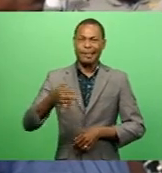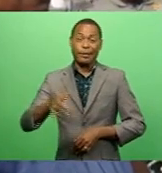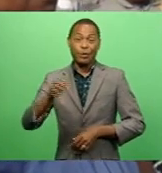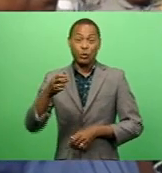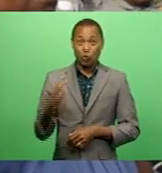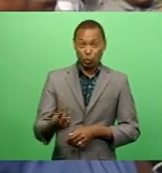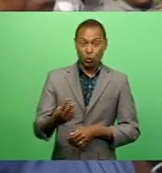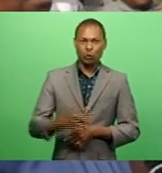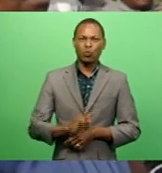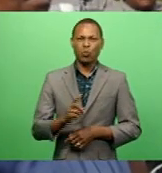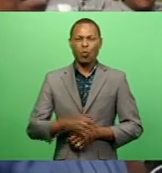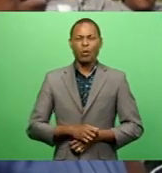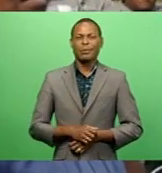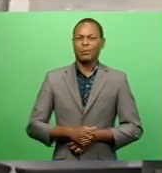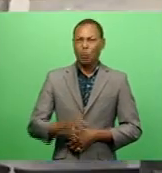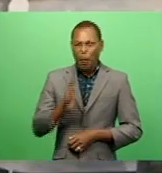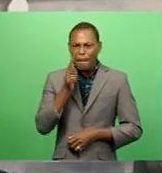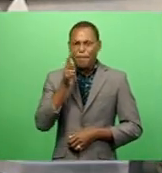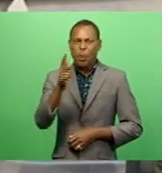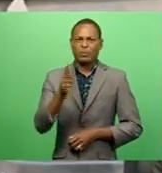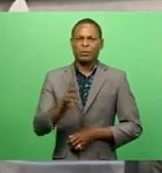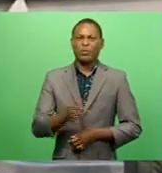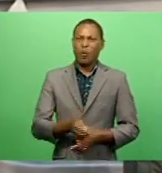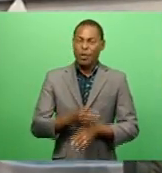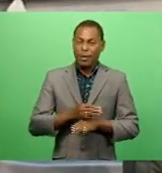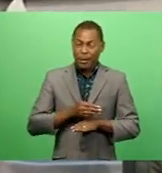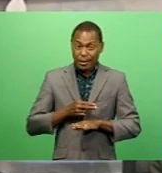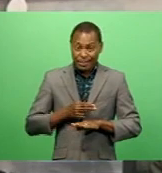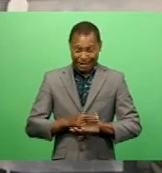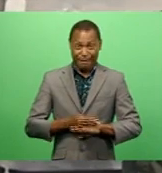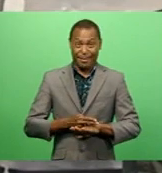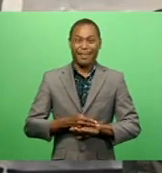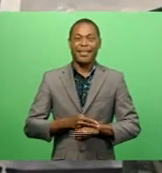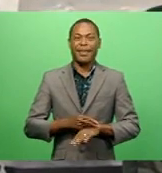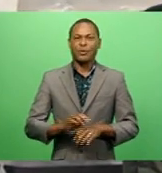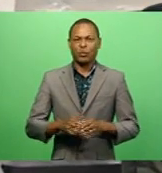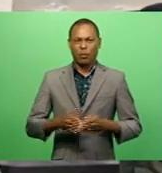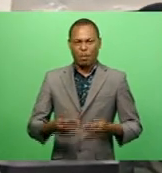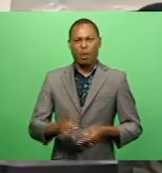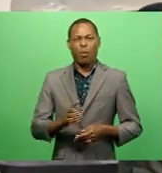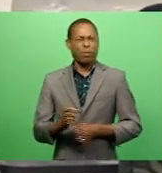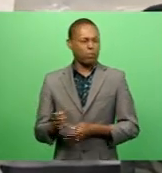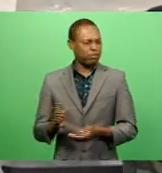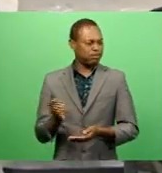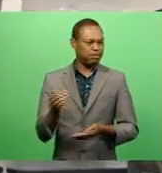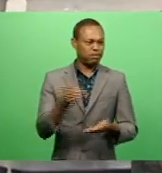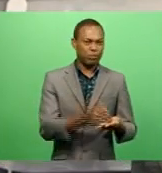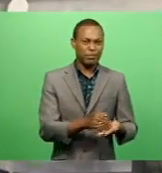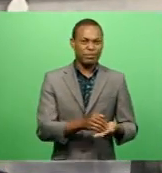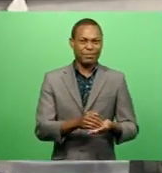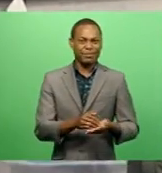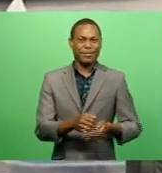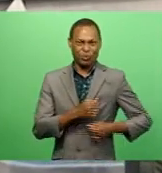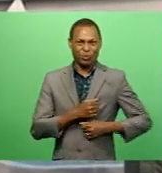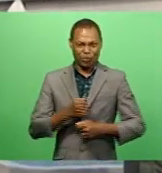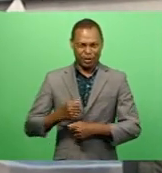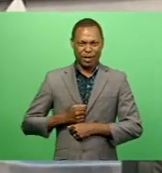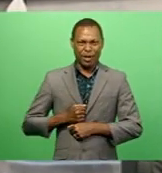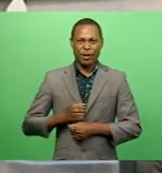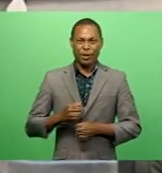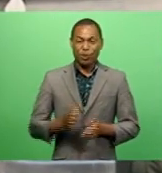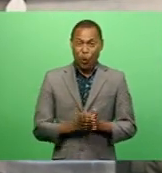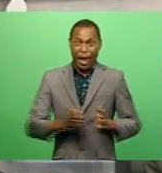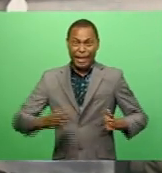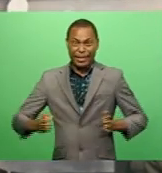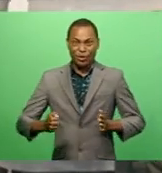He was Commander Fiji Navy before being seconded to the civil service in 2007. He shared news of the extension of his contract with Fiji